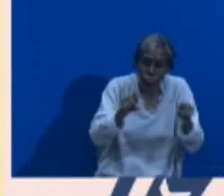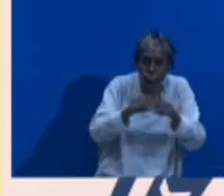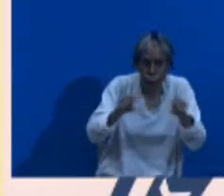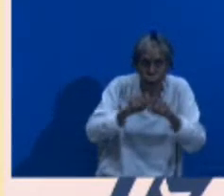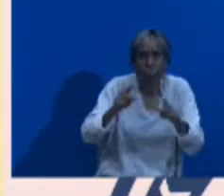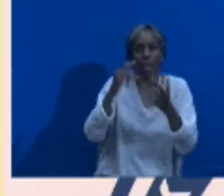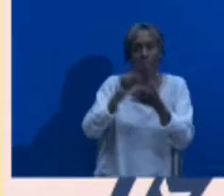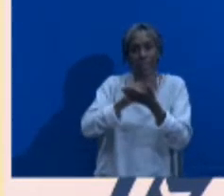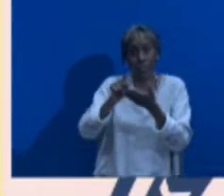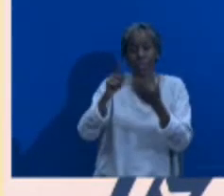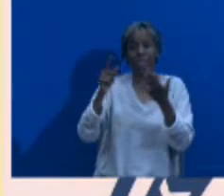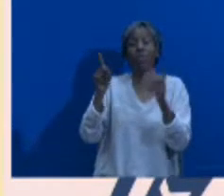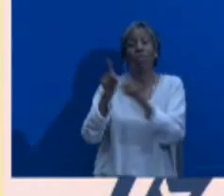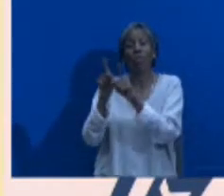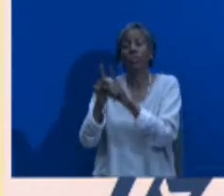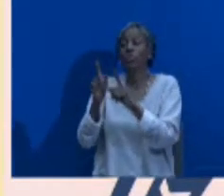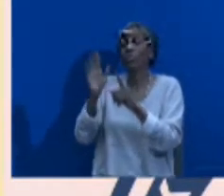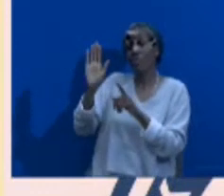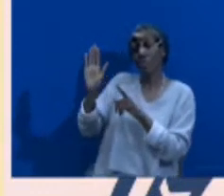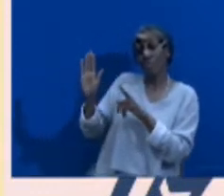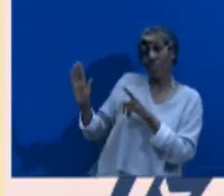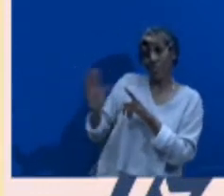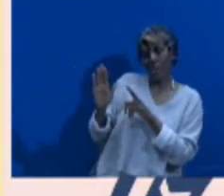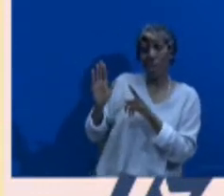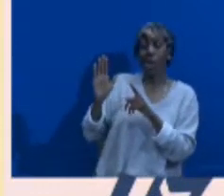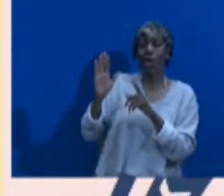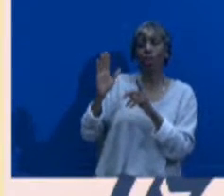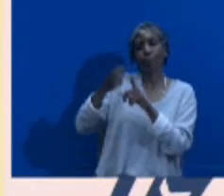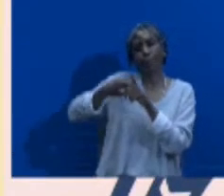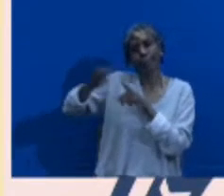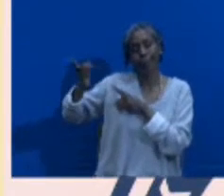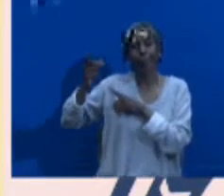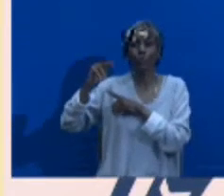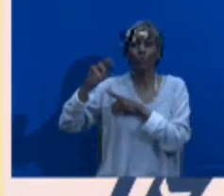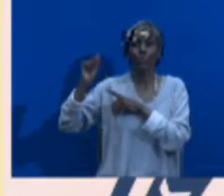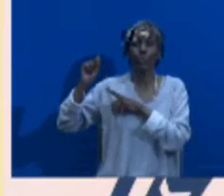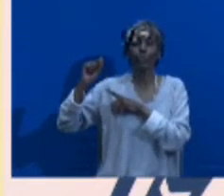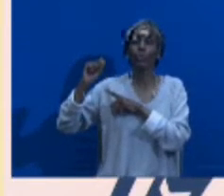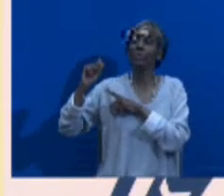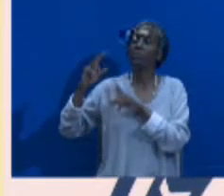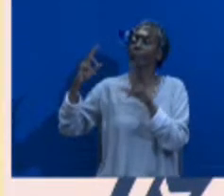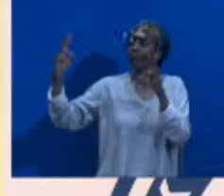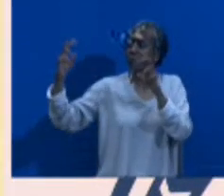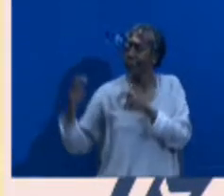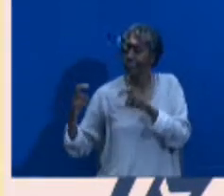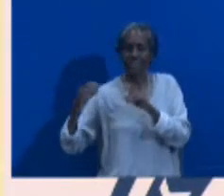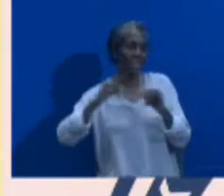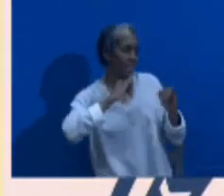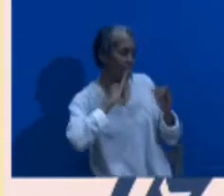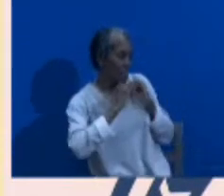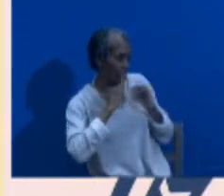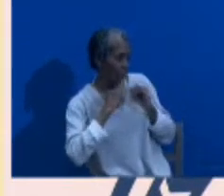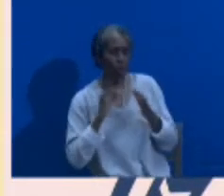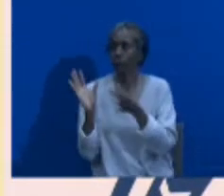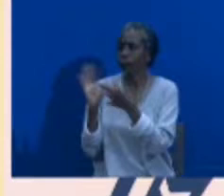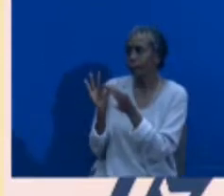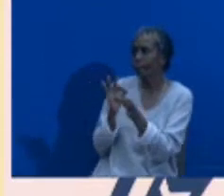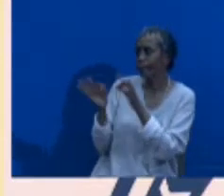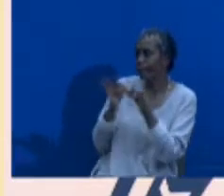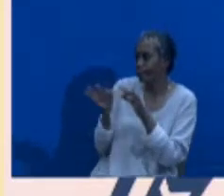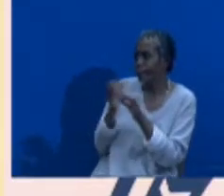few interviews with their media. I do want to address one